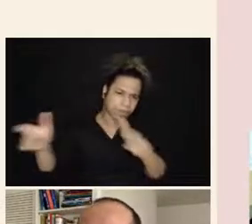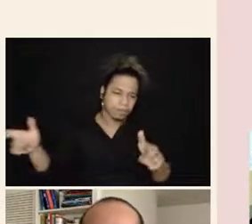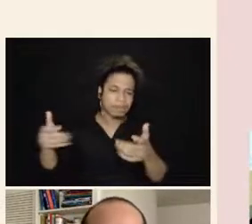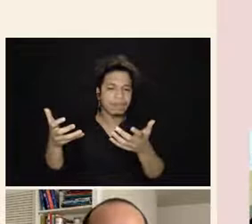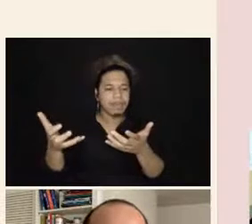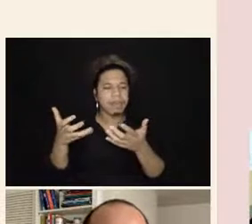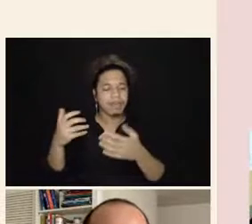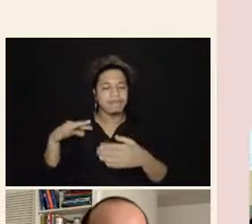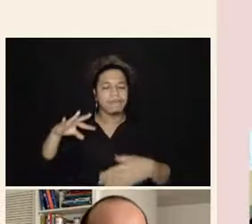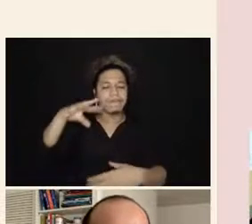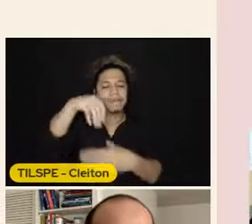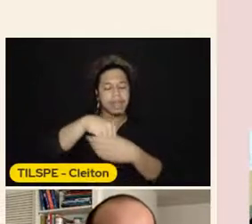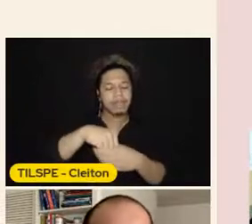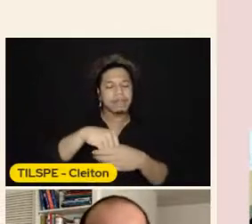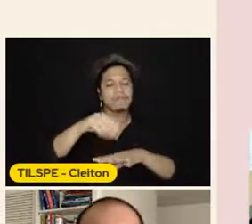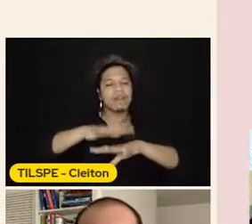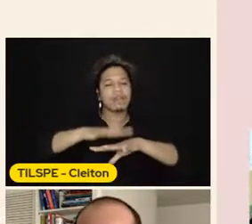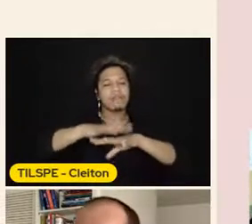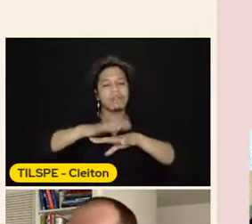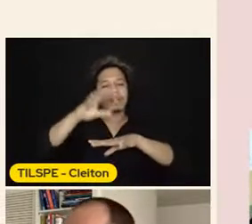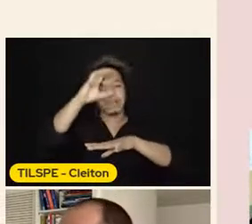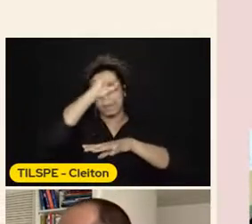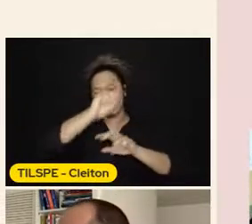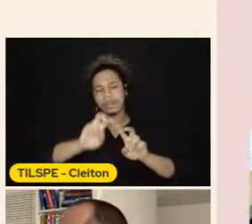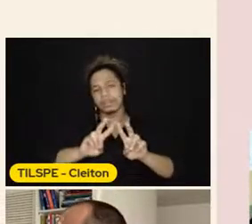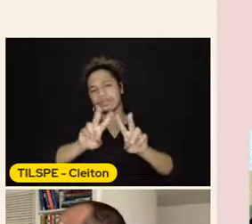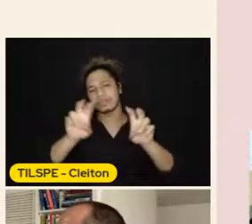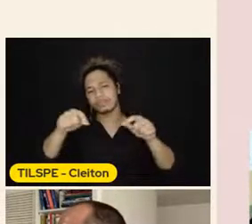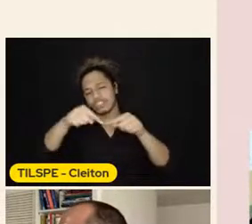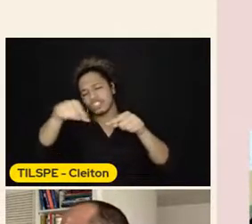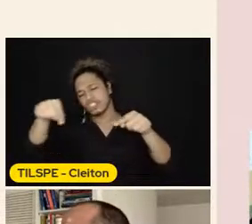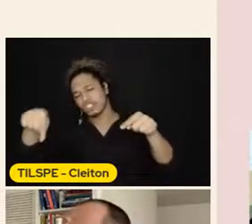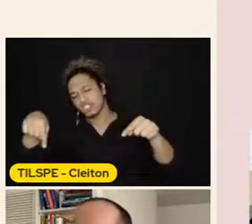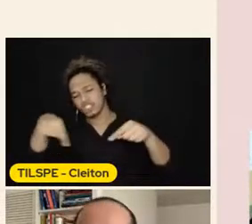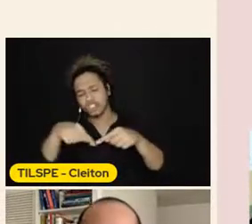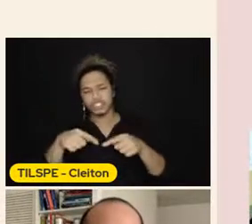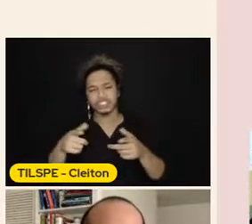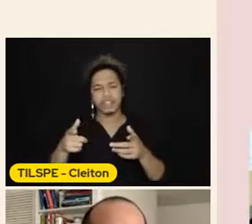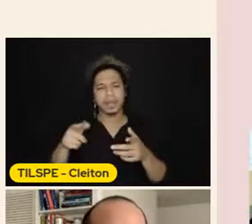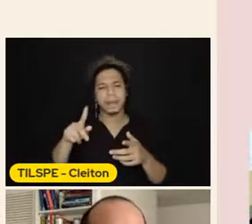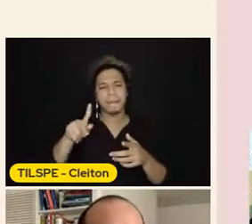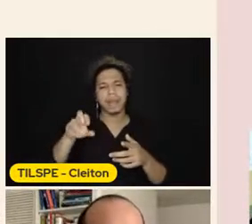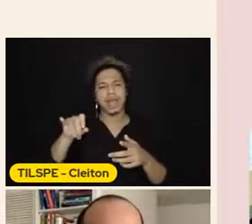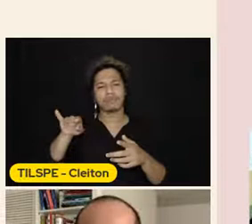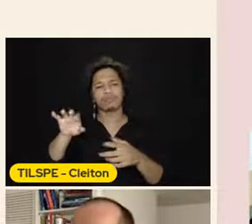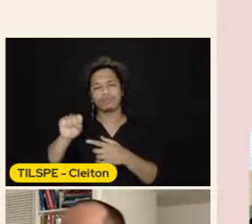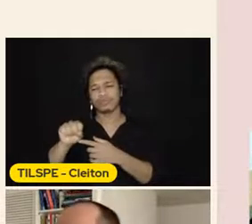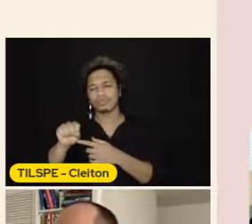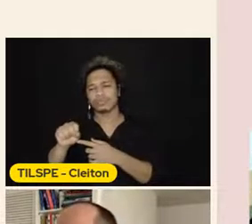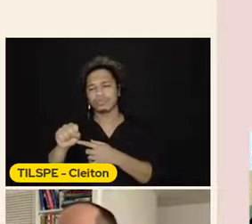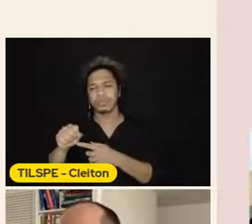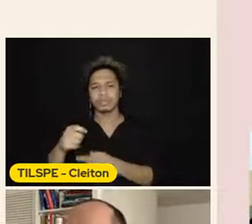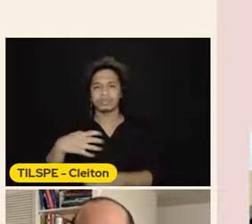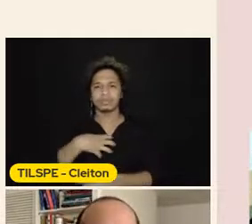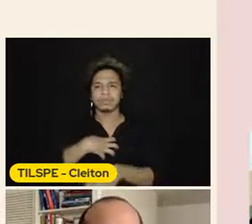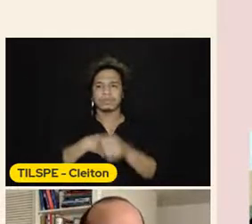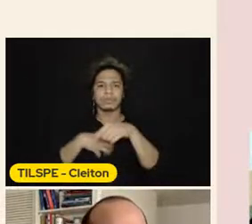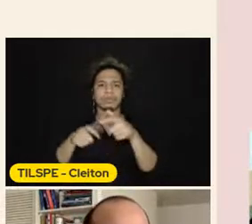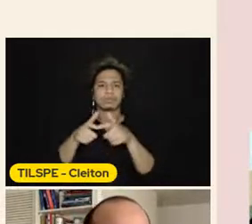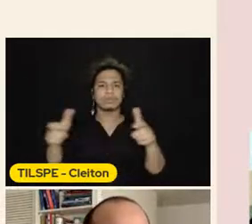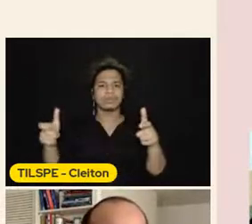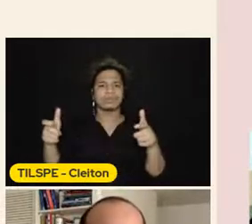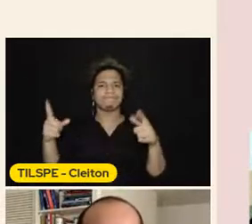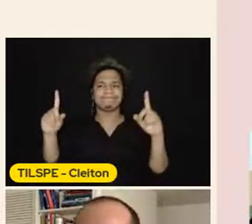and learn about inches and pounds. We can see the struggle, or we can see also